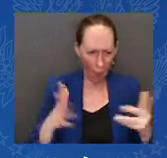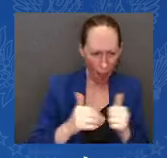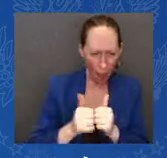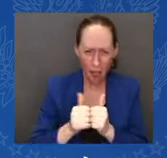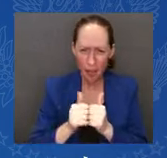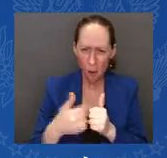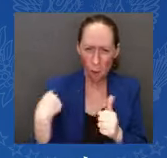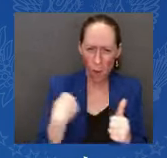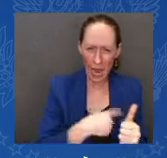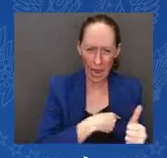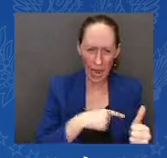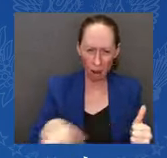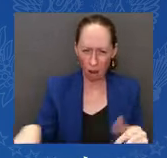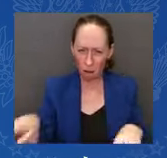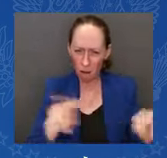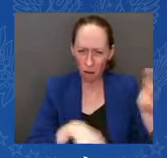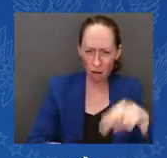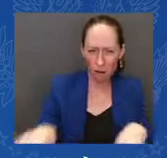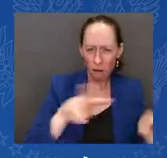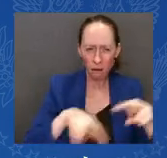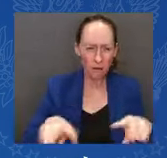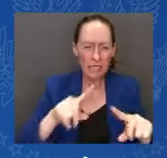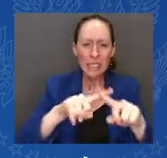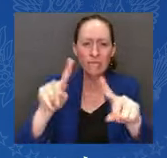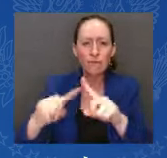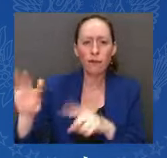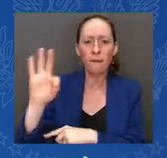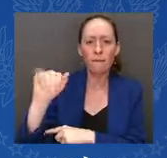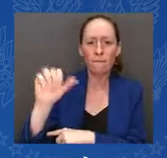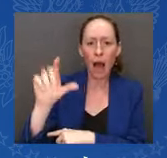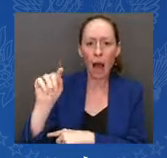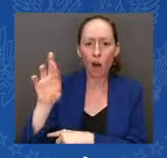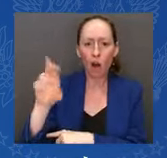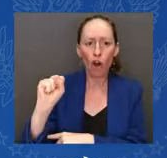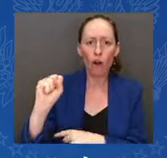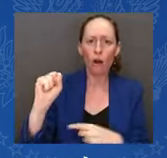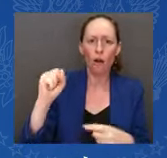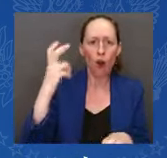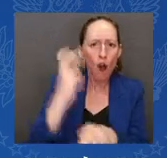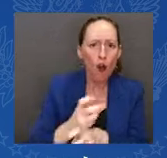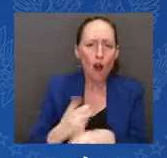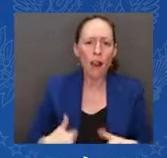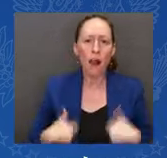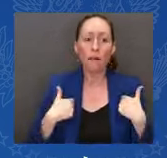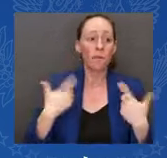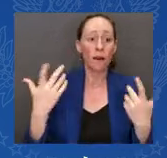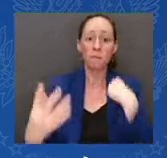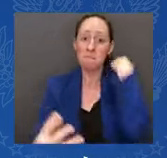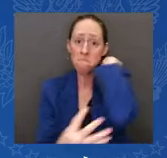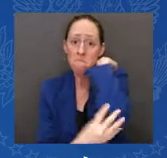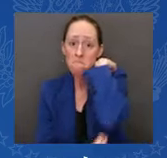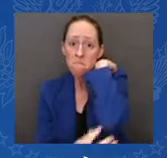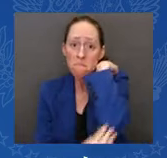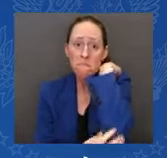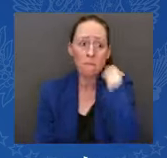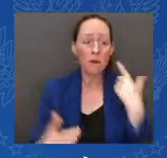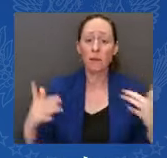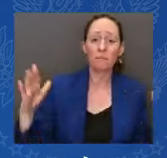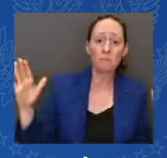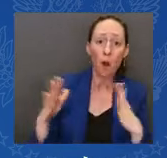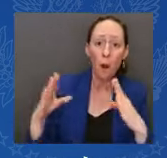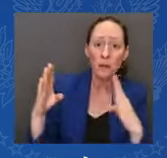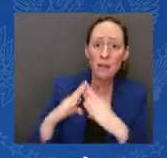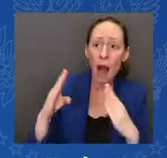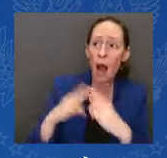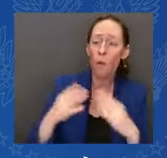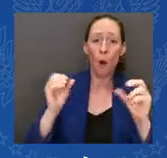low-income families, whether in big cities or rural communities, are getting an opportunity to go to college. When a poor kid, maybe the first